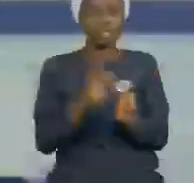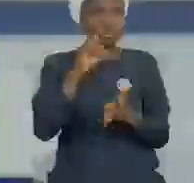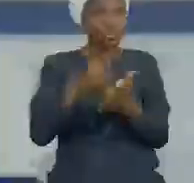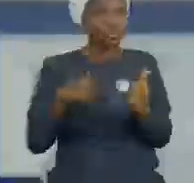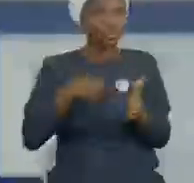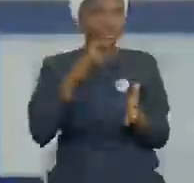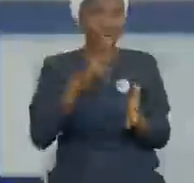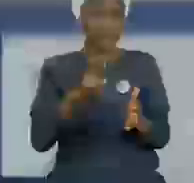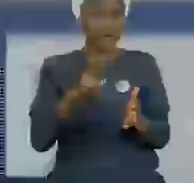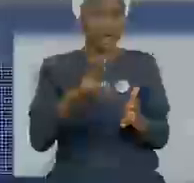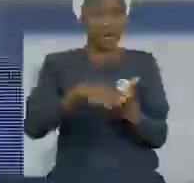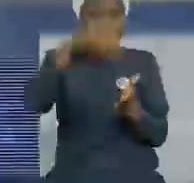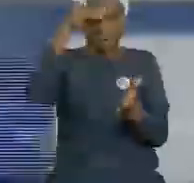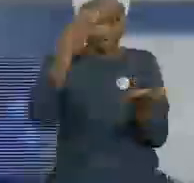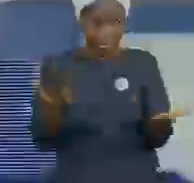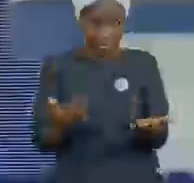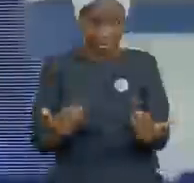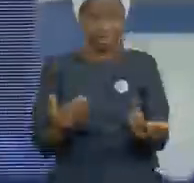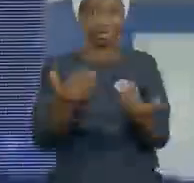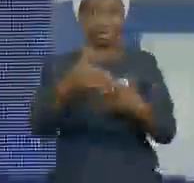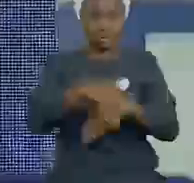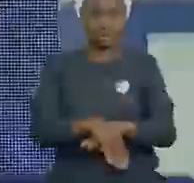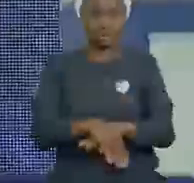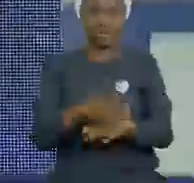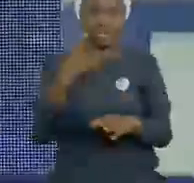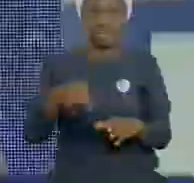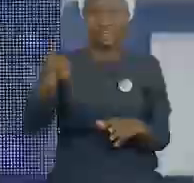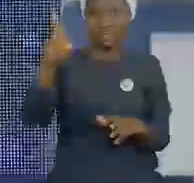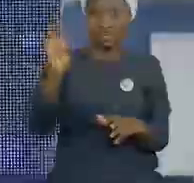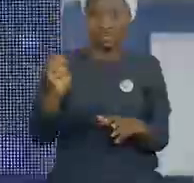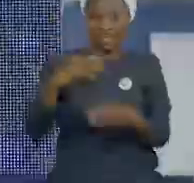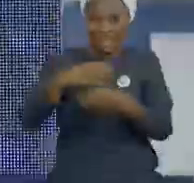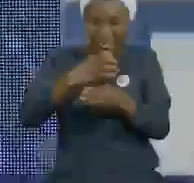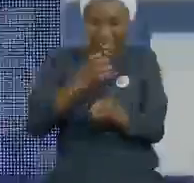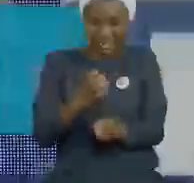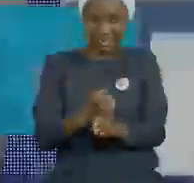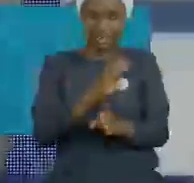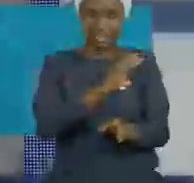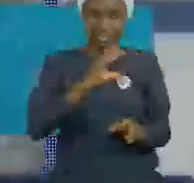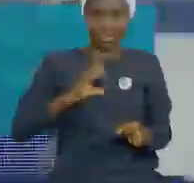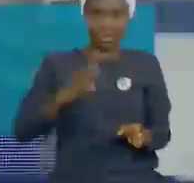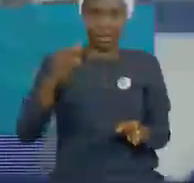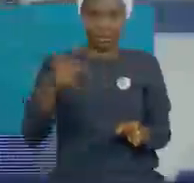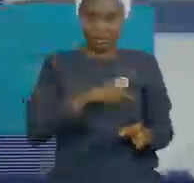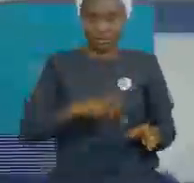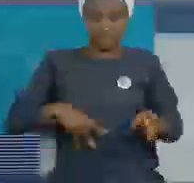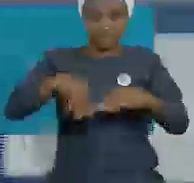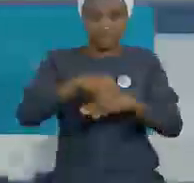tonight. The recreated citizens of the kingdom of peace.